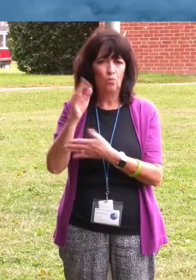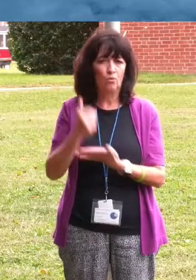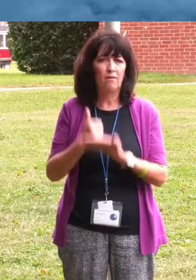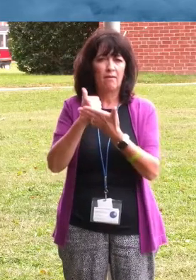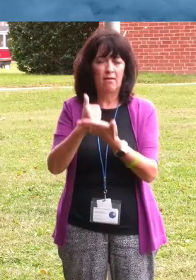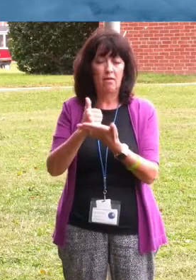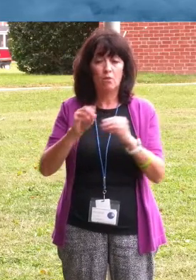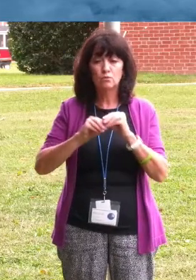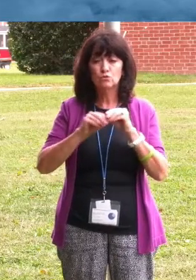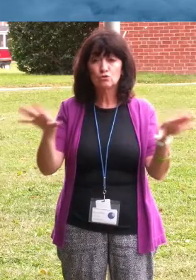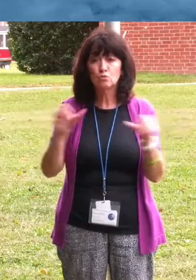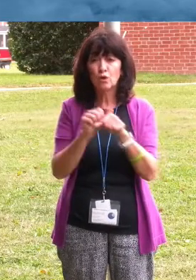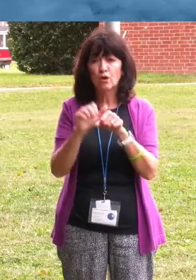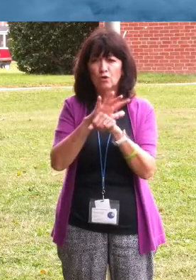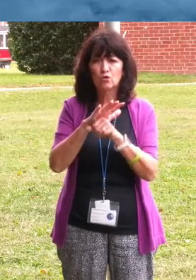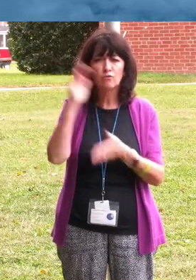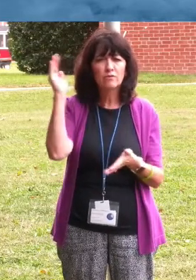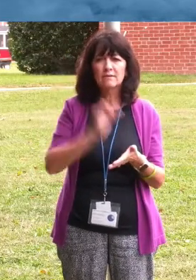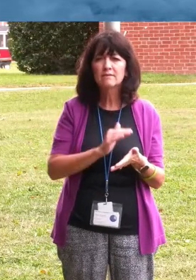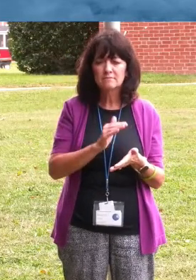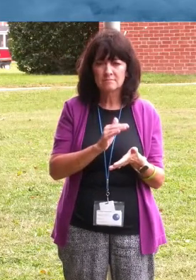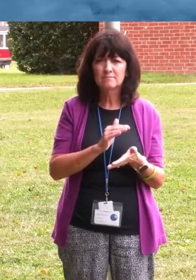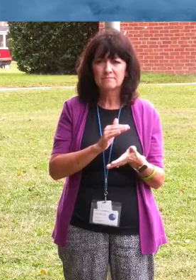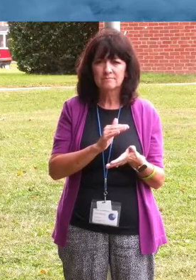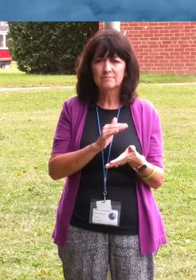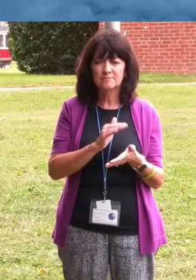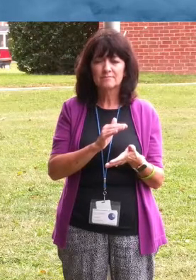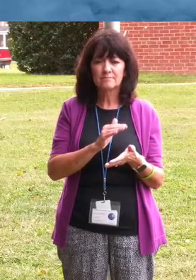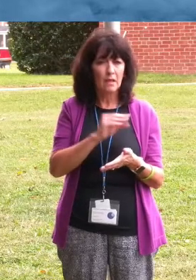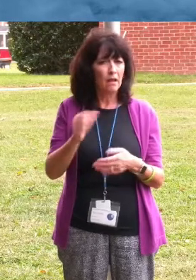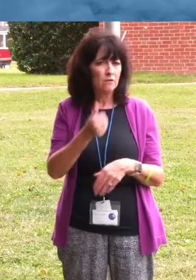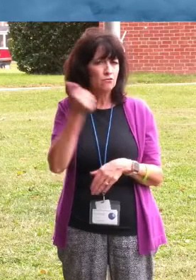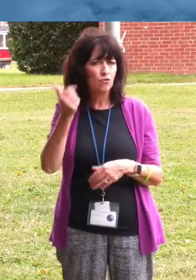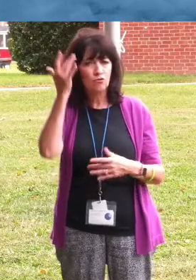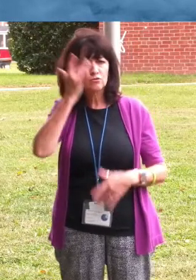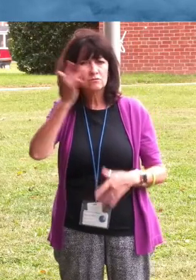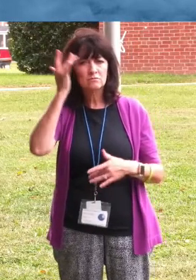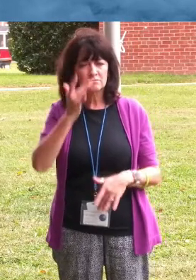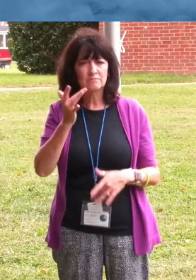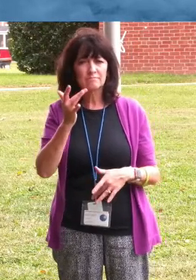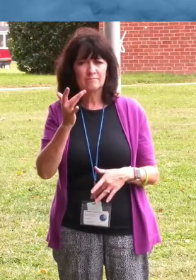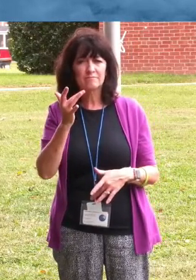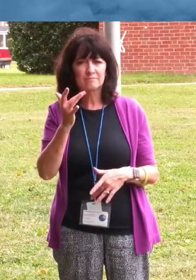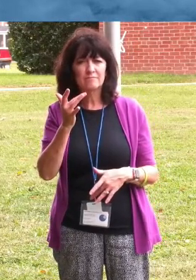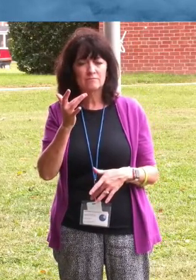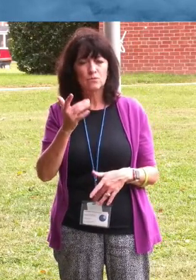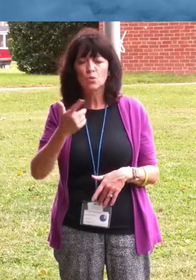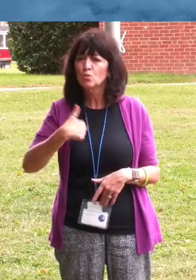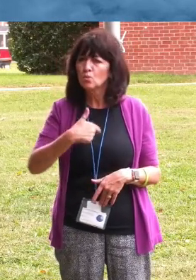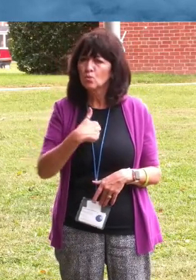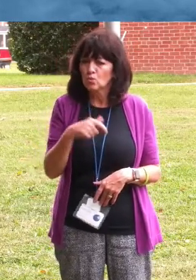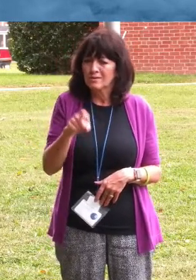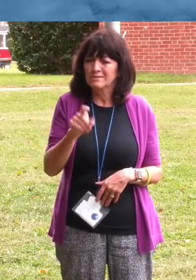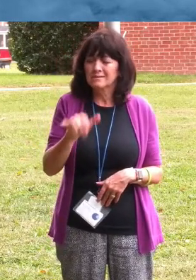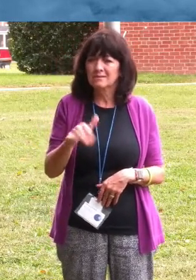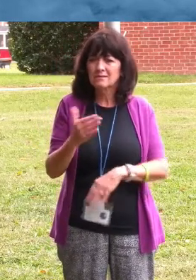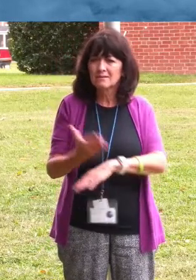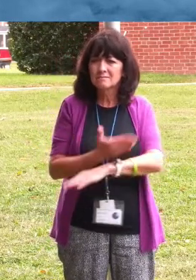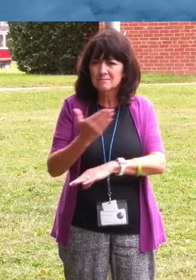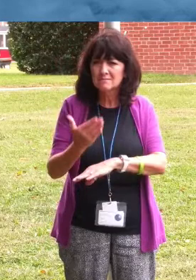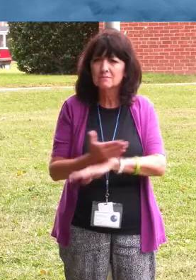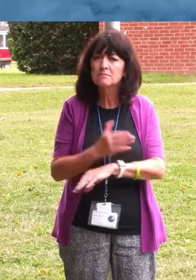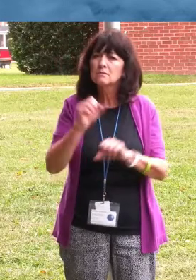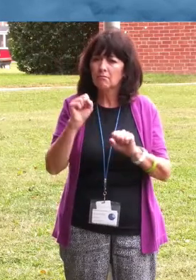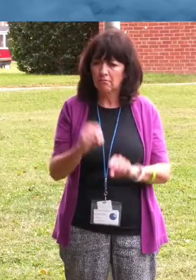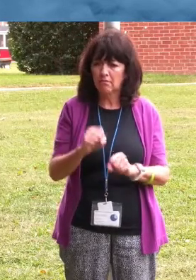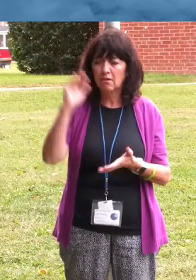and other viruses. We don't just owe these needed renovations, which will drastically reduce the spread of infectious disease to